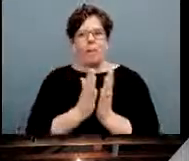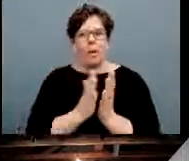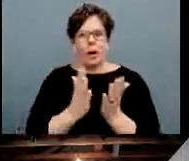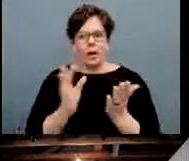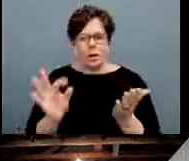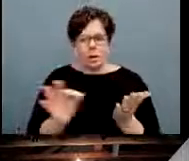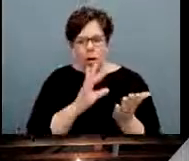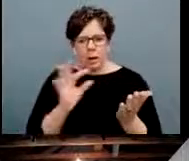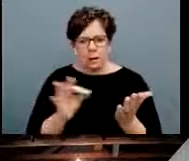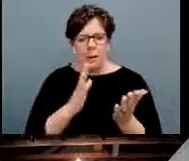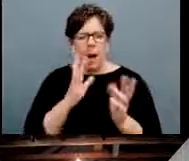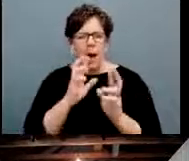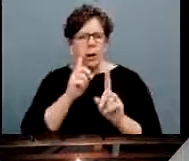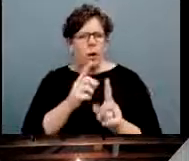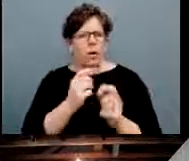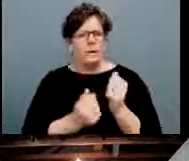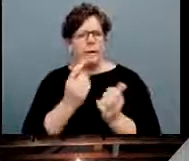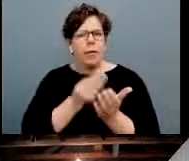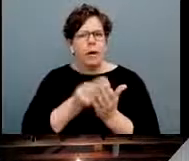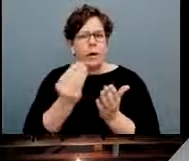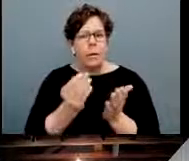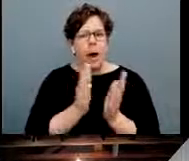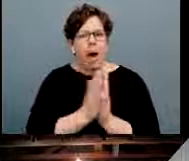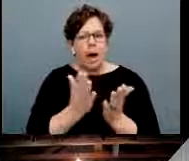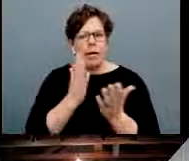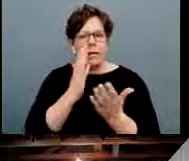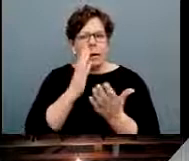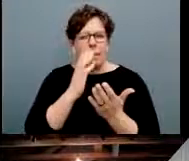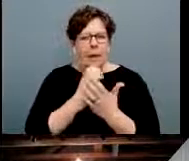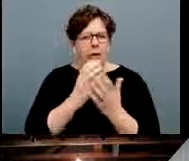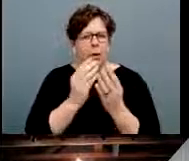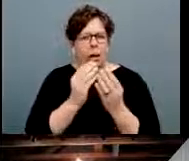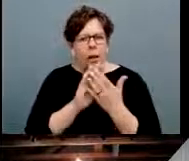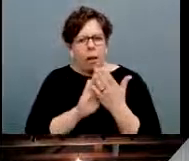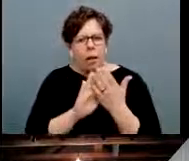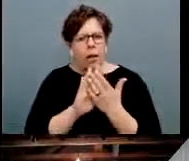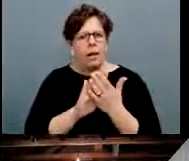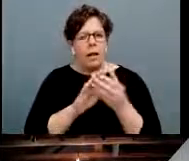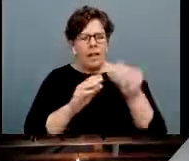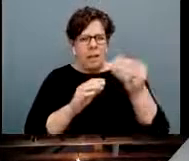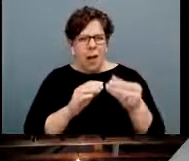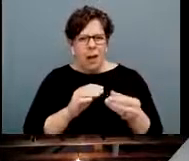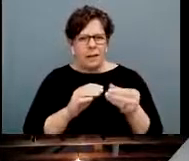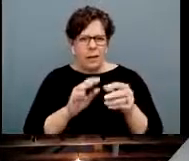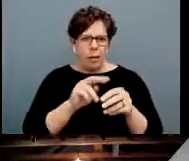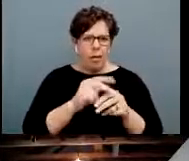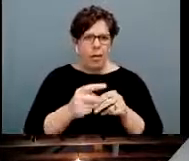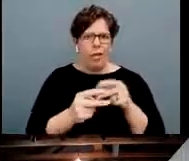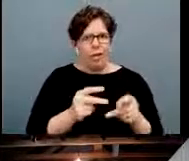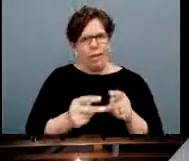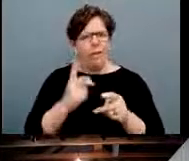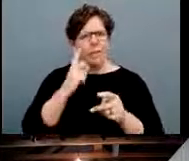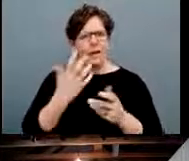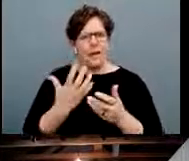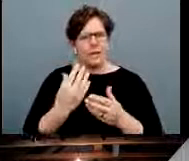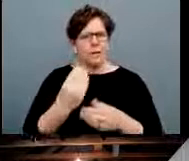read the cover, that the binding will be breaking from all the time it has spent in someone's car or backpack